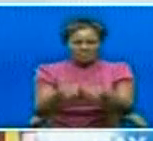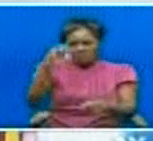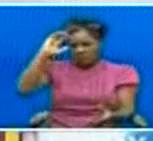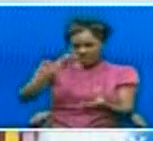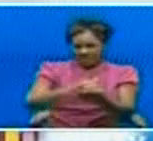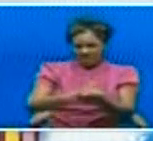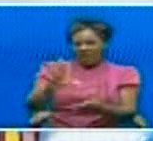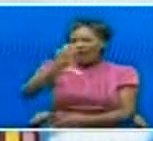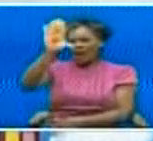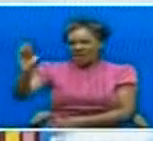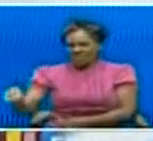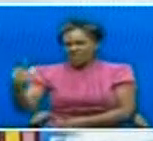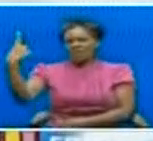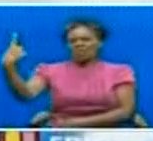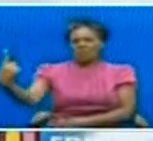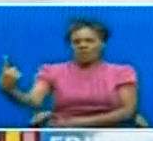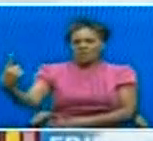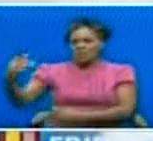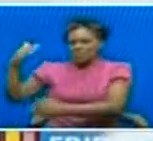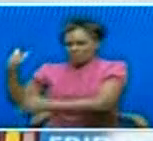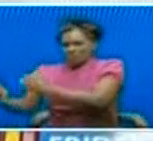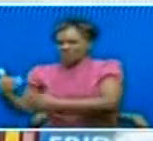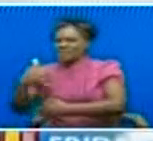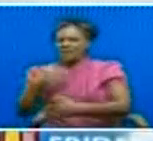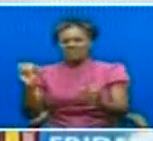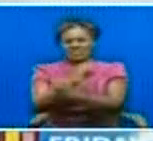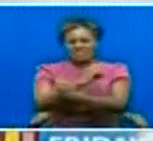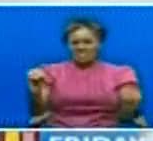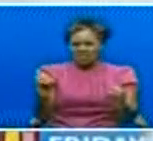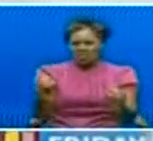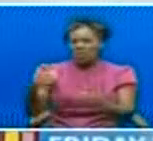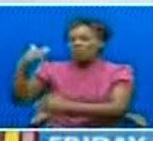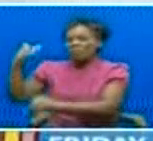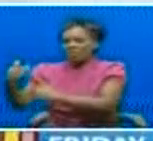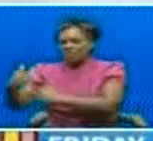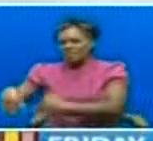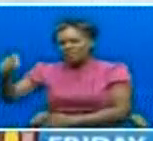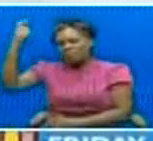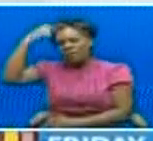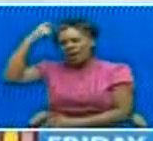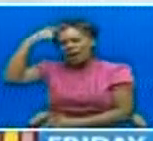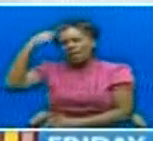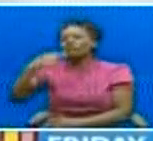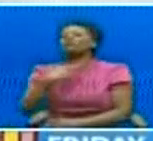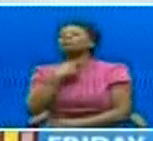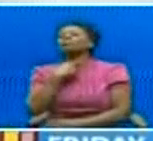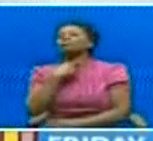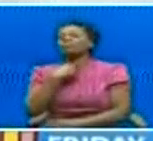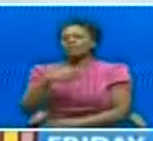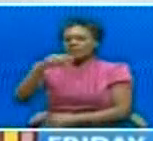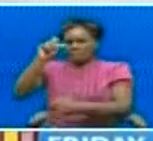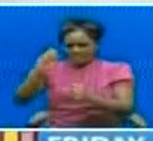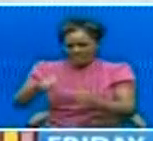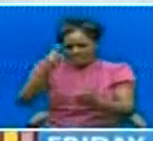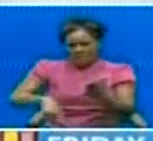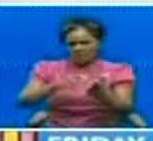believe, Africa is one. No boundaries, no borders. The borders that we have were just put in by the colonialists, and we need to tear